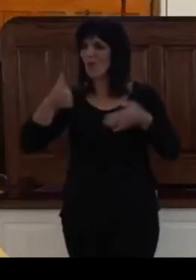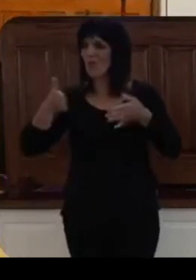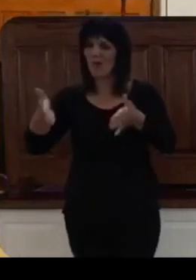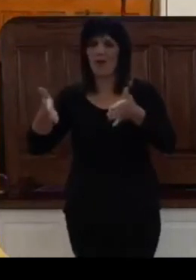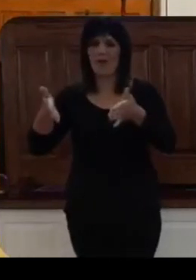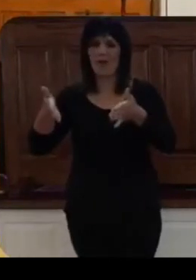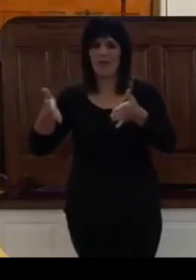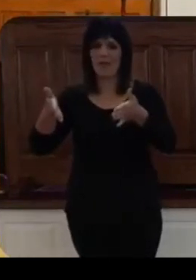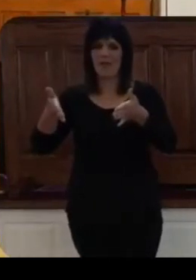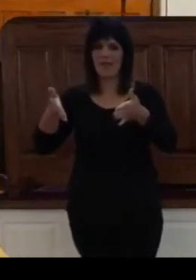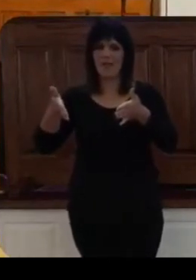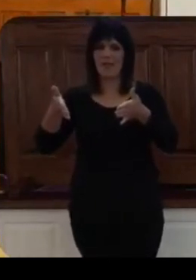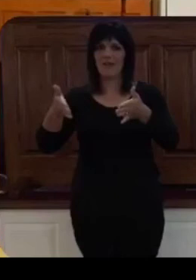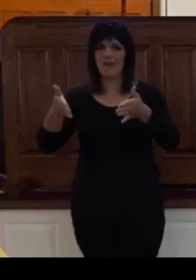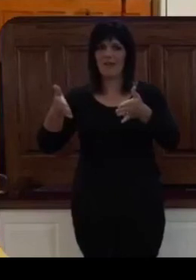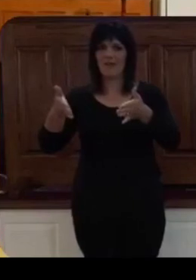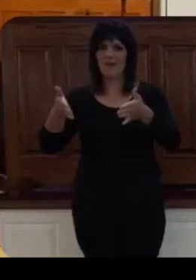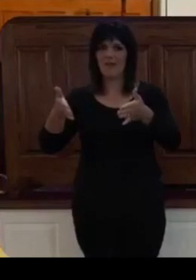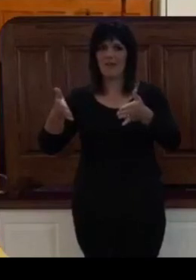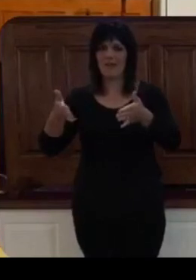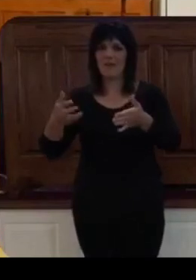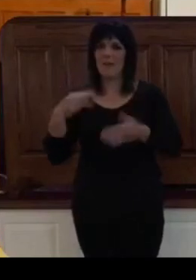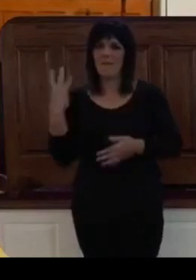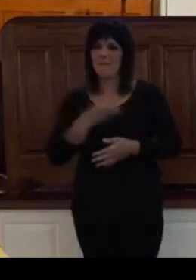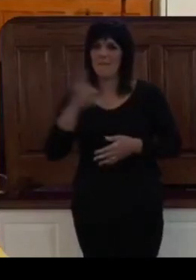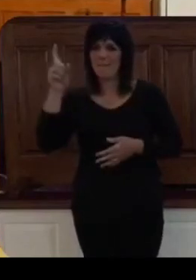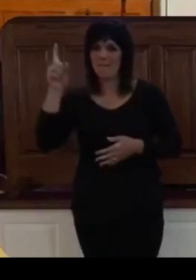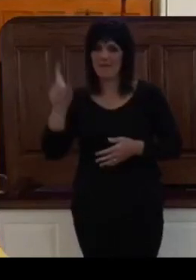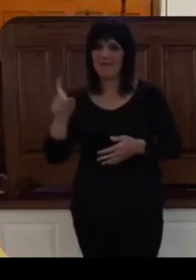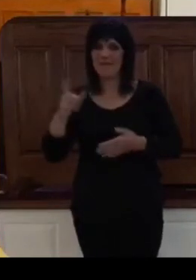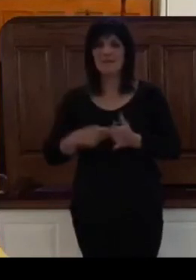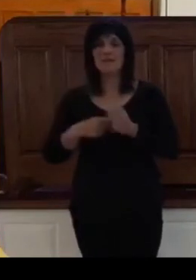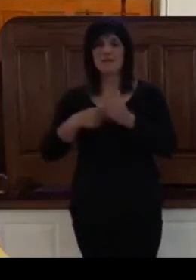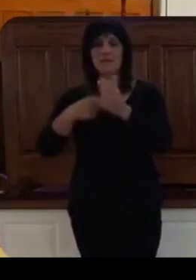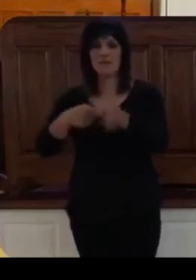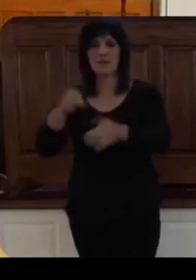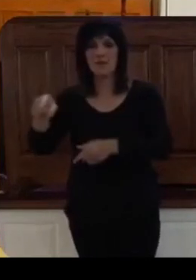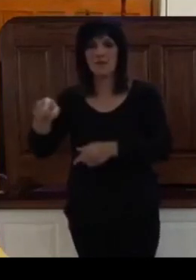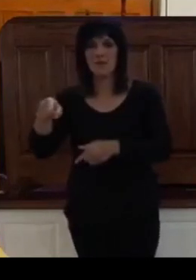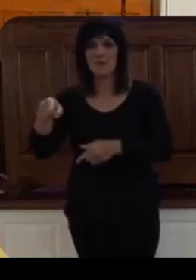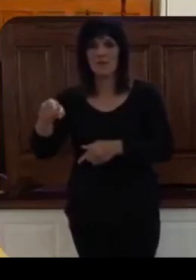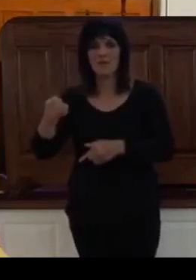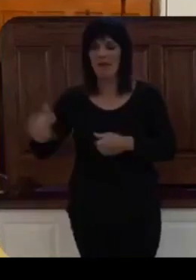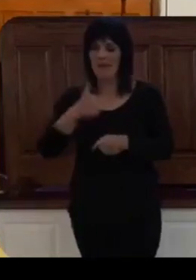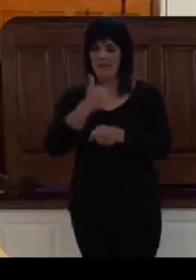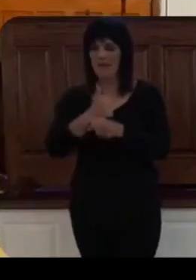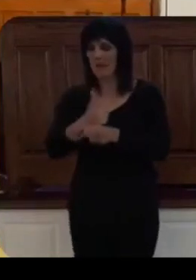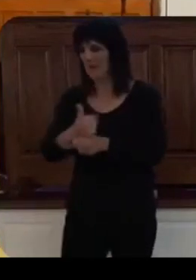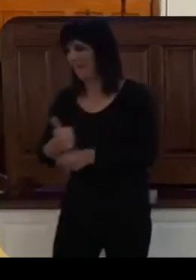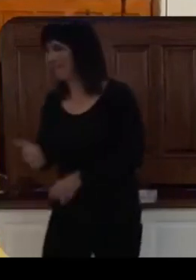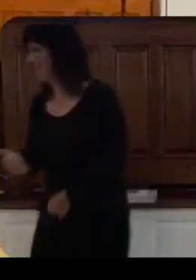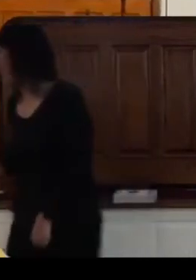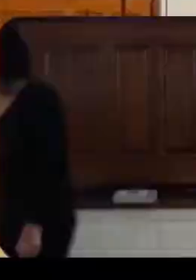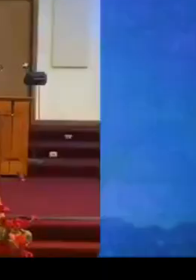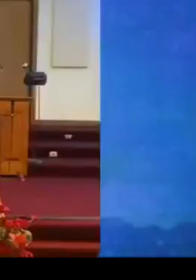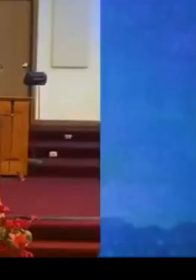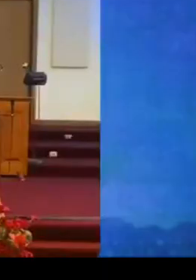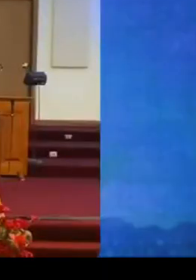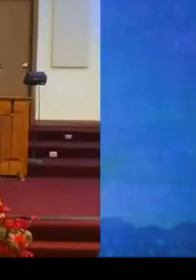us the opportunity to tell them. So God, we love you and we thank you. Bless your invitation in Jesus' precious name. Amen. This is your time to